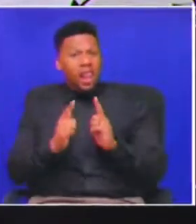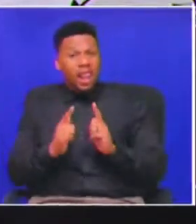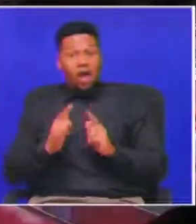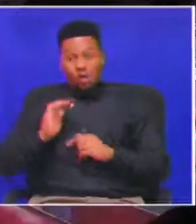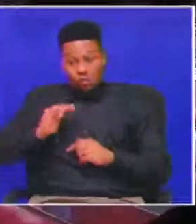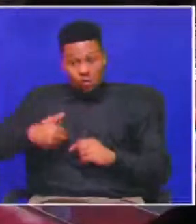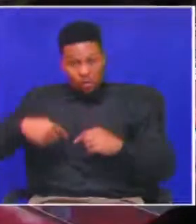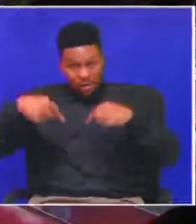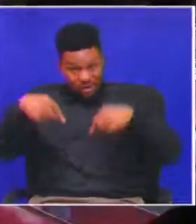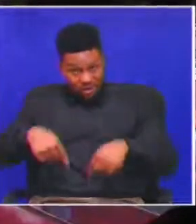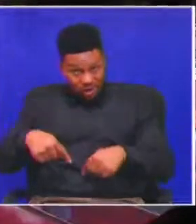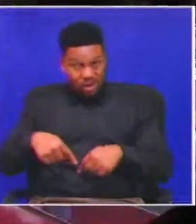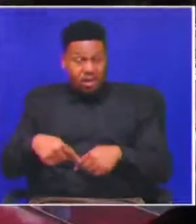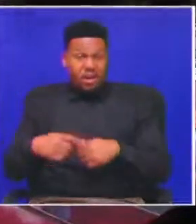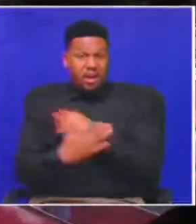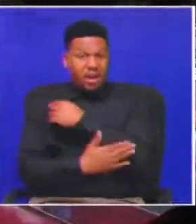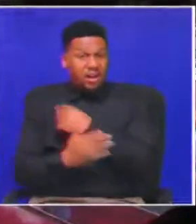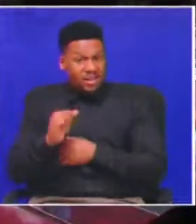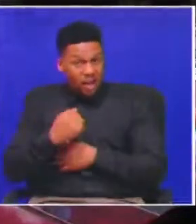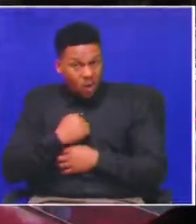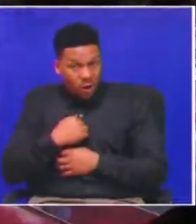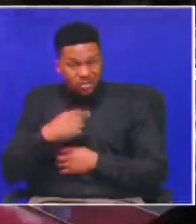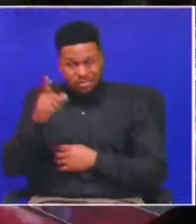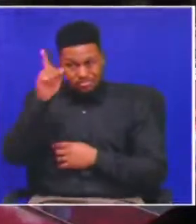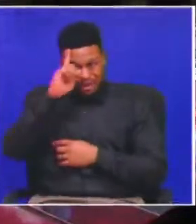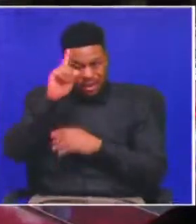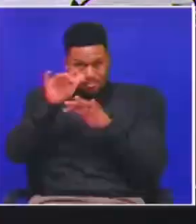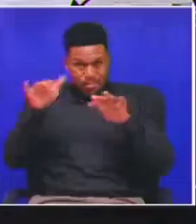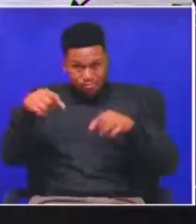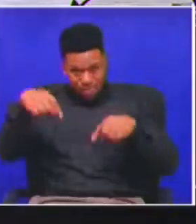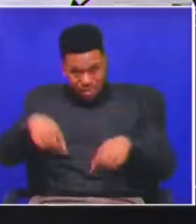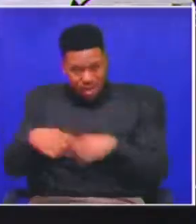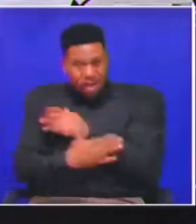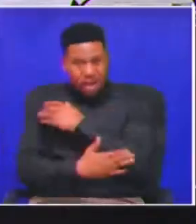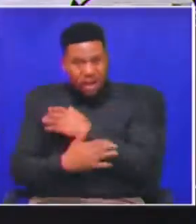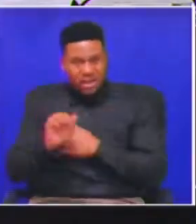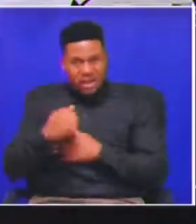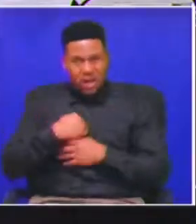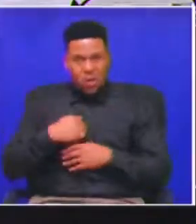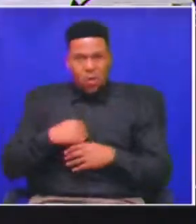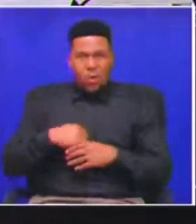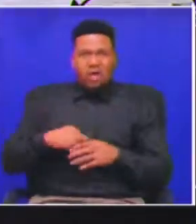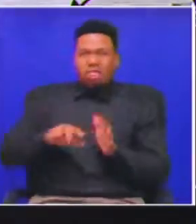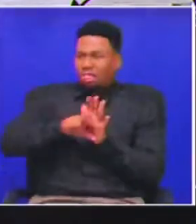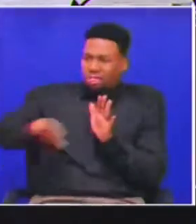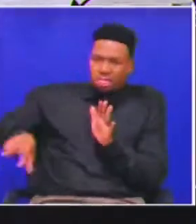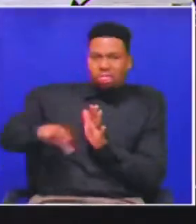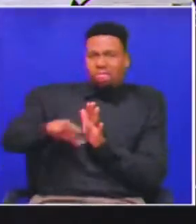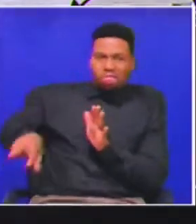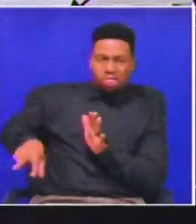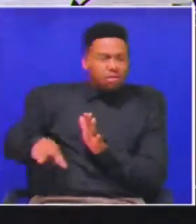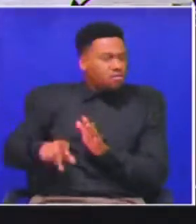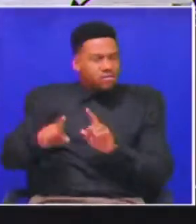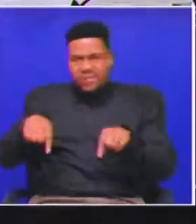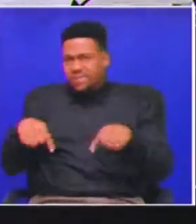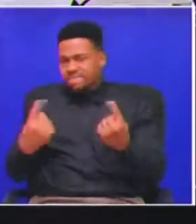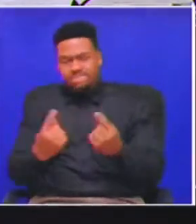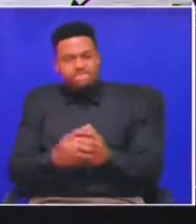country, to be relegated to the back. We must pass laws that will